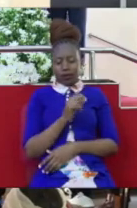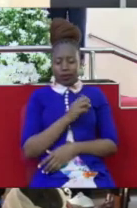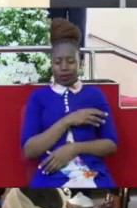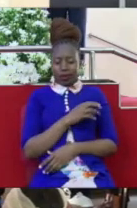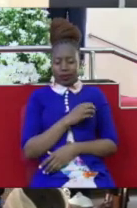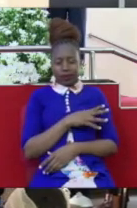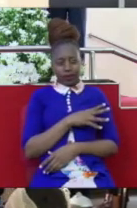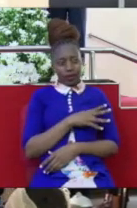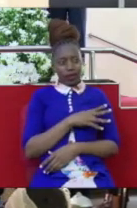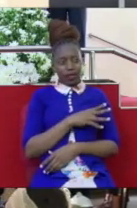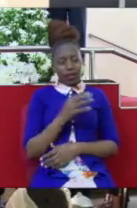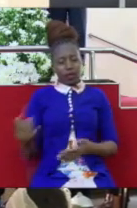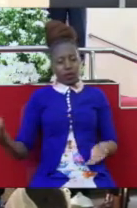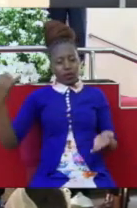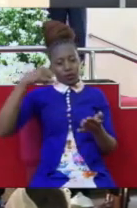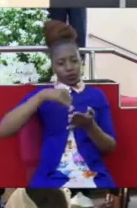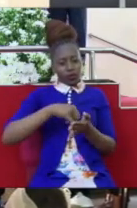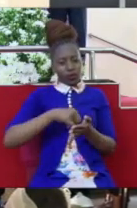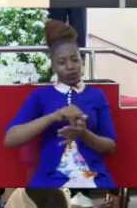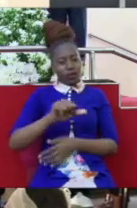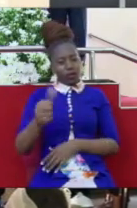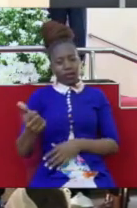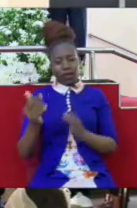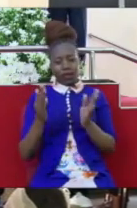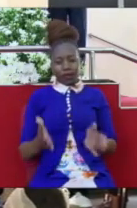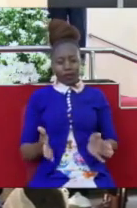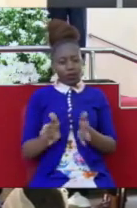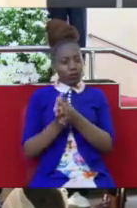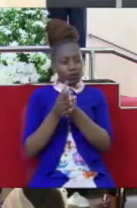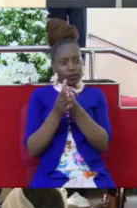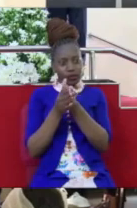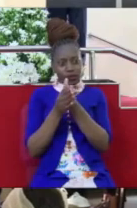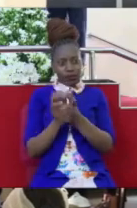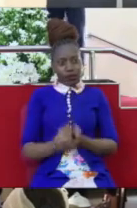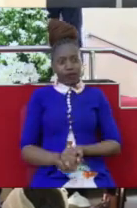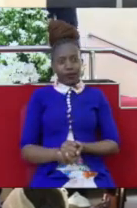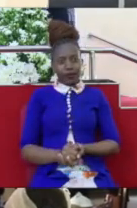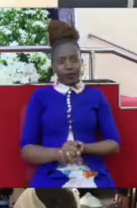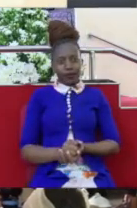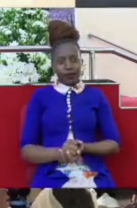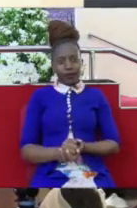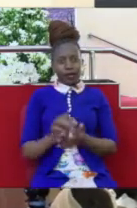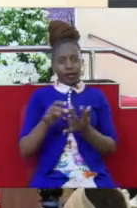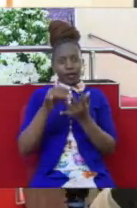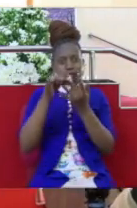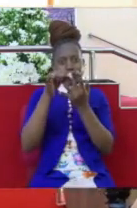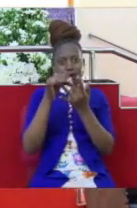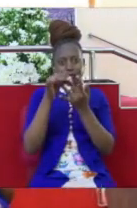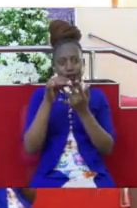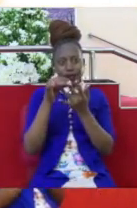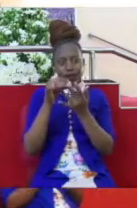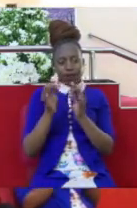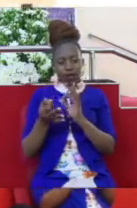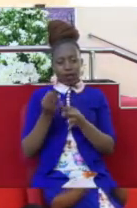yourself into someone else's story. Usikatae kujihusisha na mambo ya watu wengine. Especially if it's a